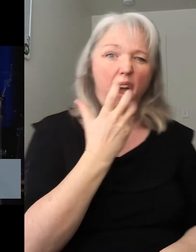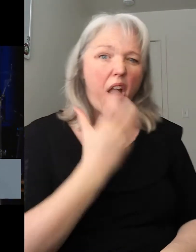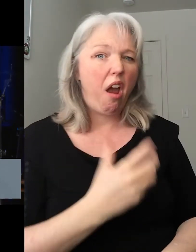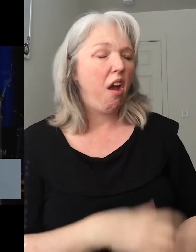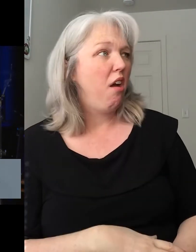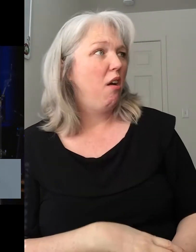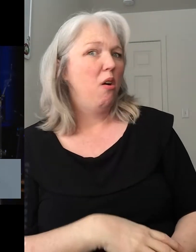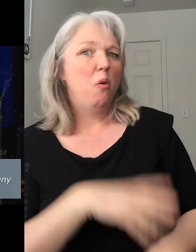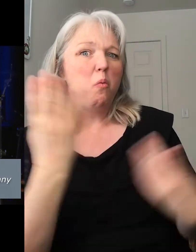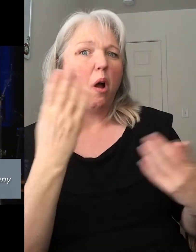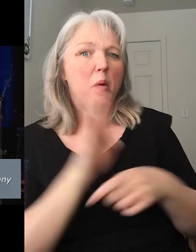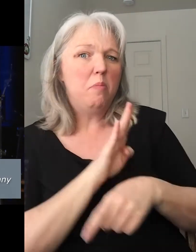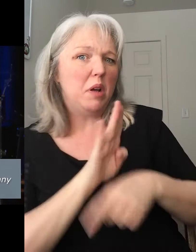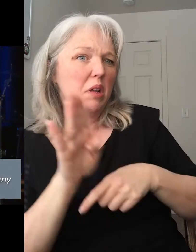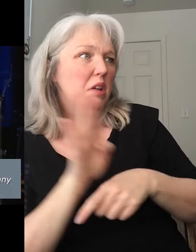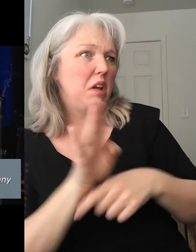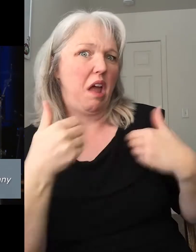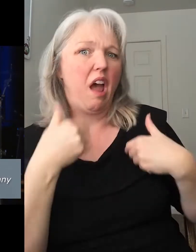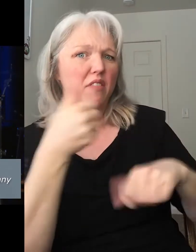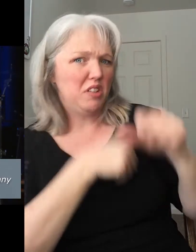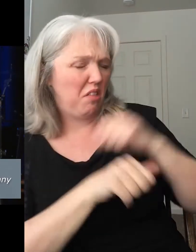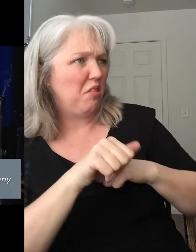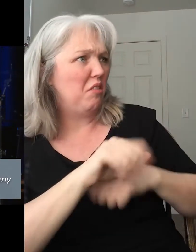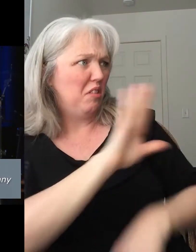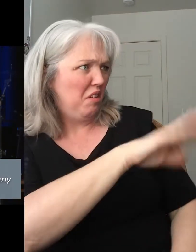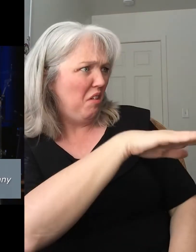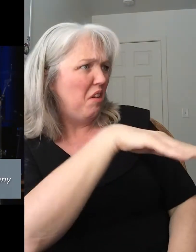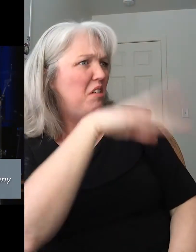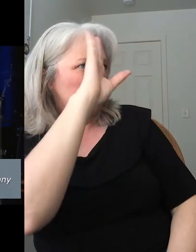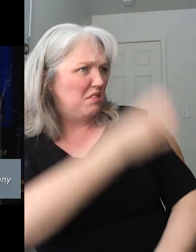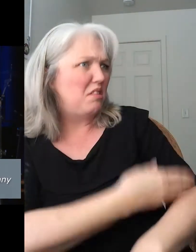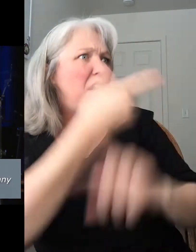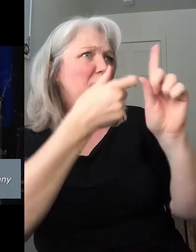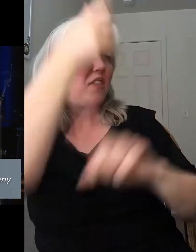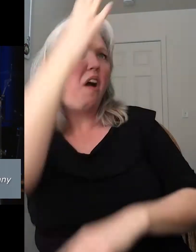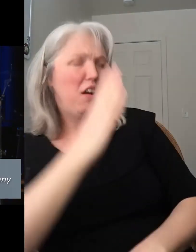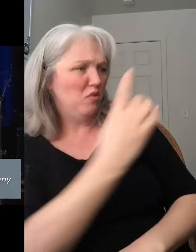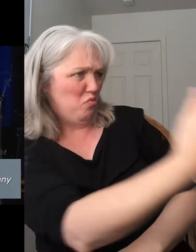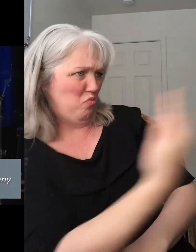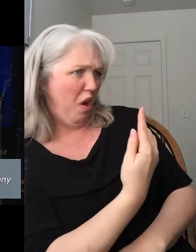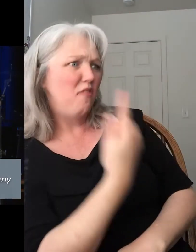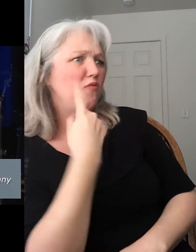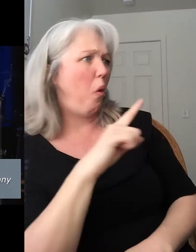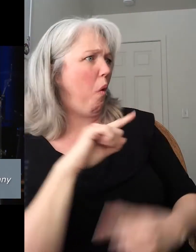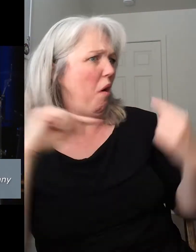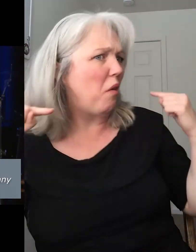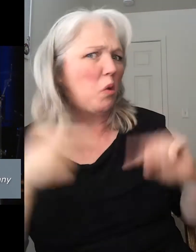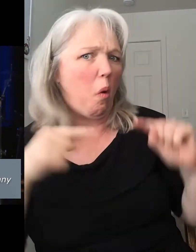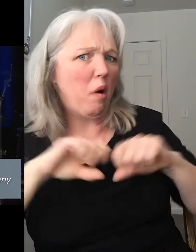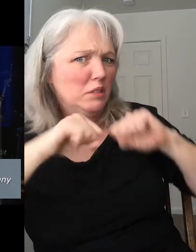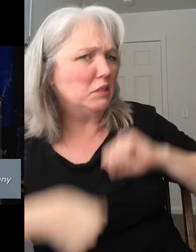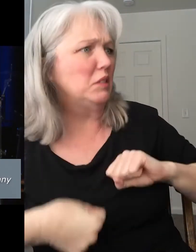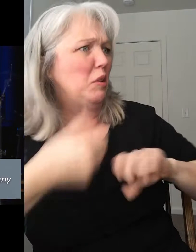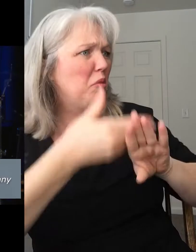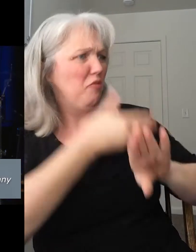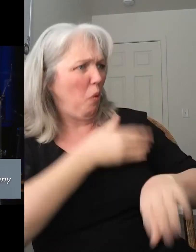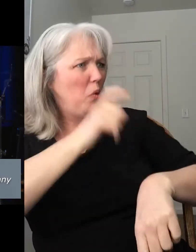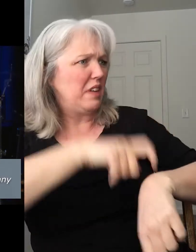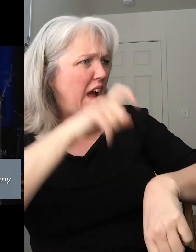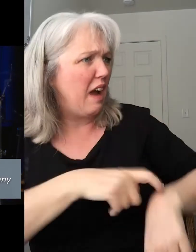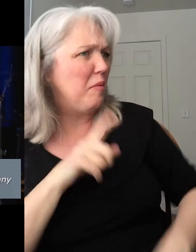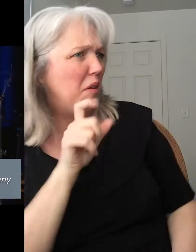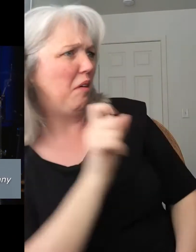business do we have with each other, Son of God? Have you come here to torment us before the